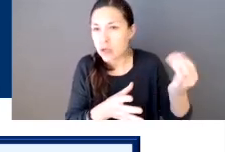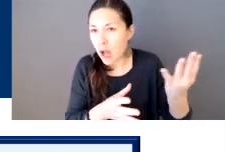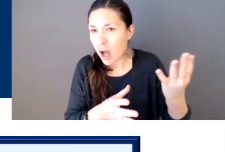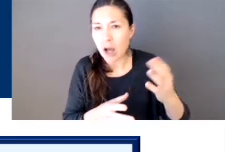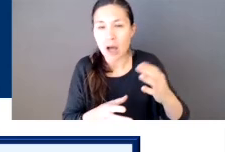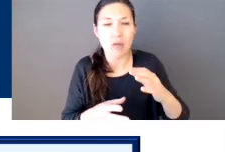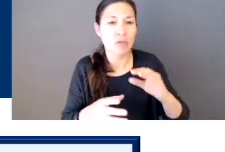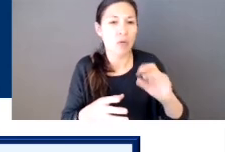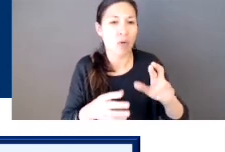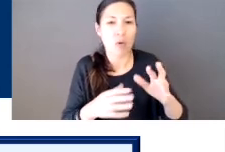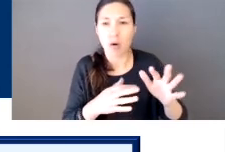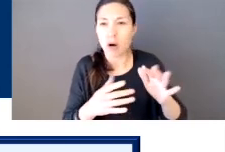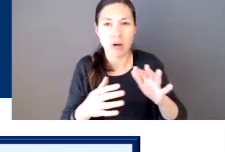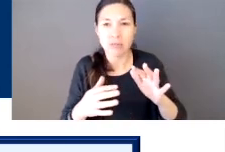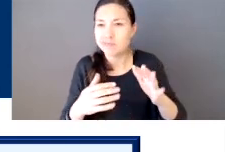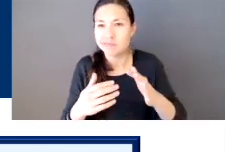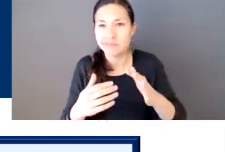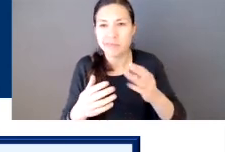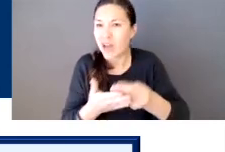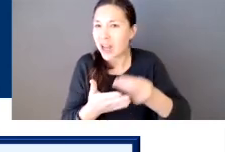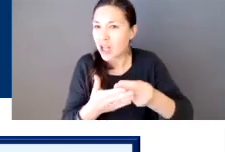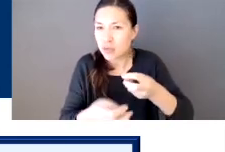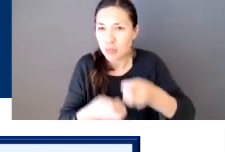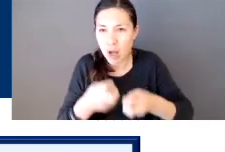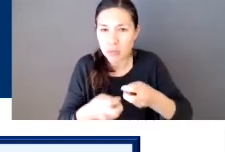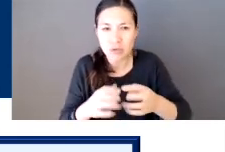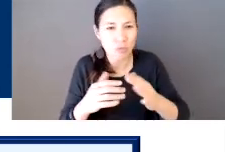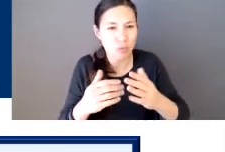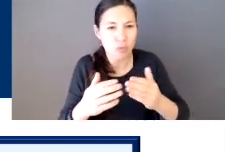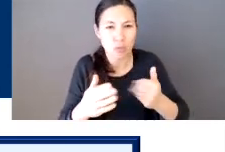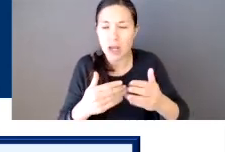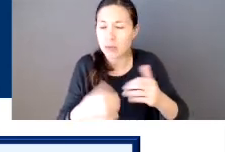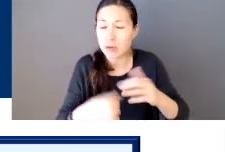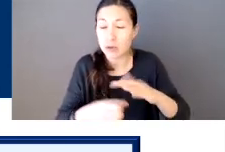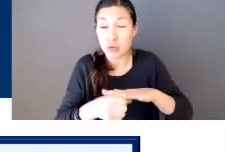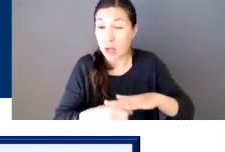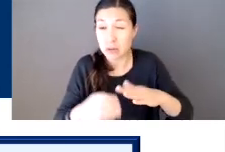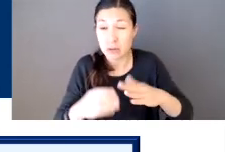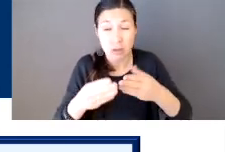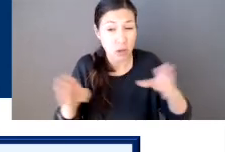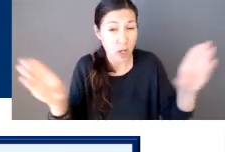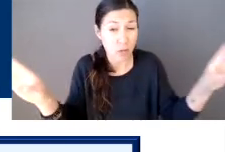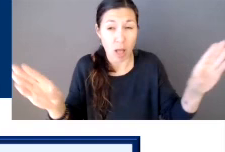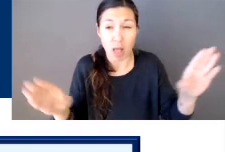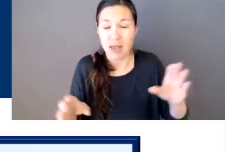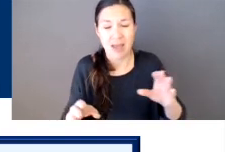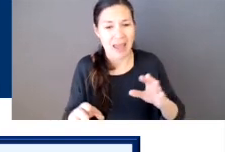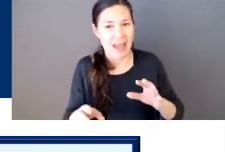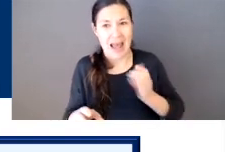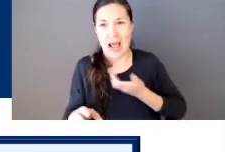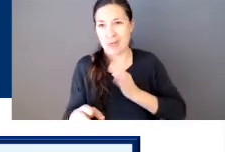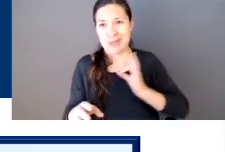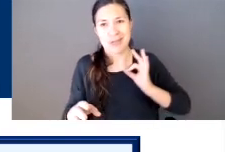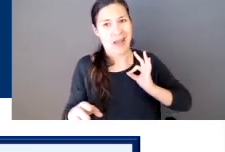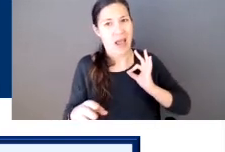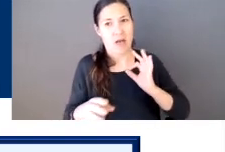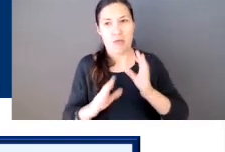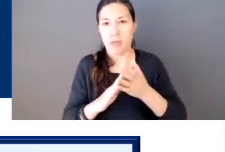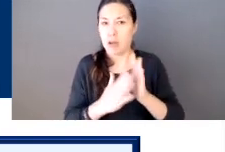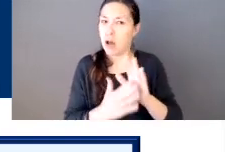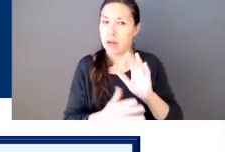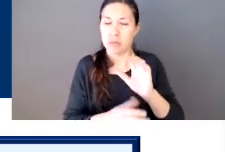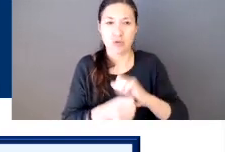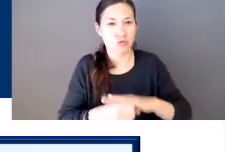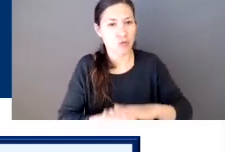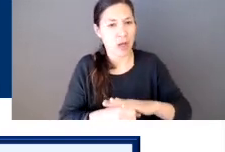we're trying to collaborate with are stressed, and, you know, it's causing our workers to be stressed too. So really working together to